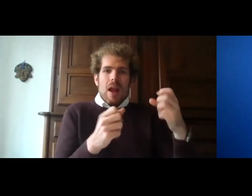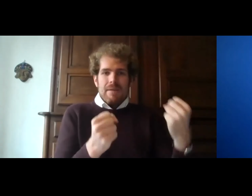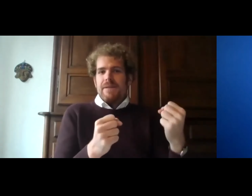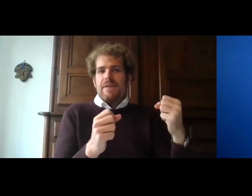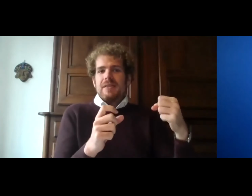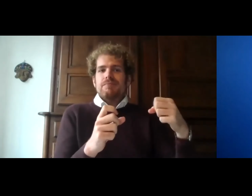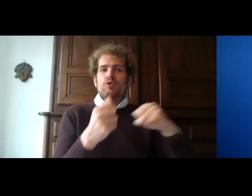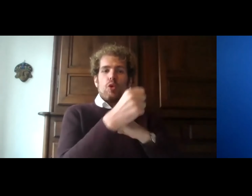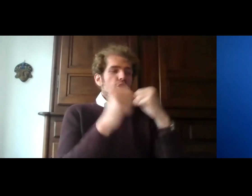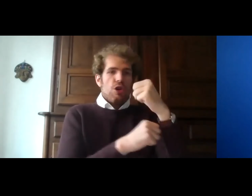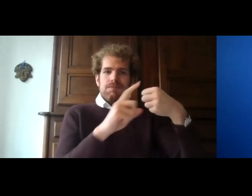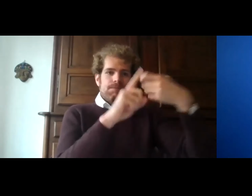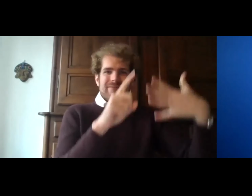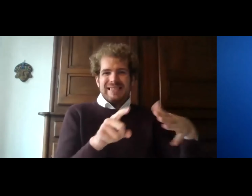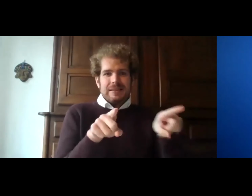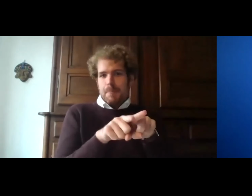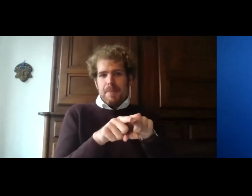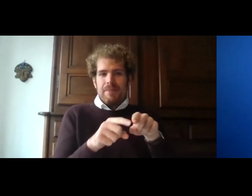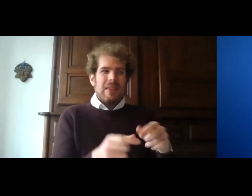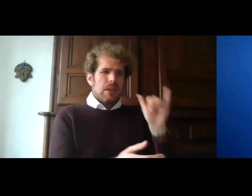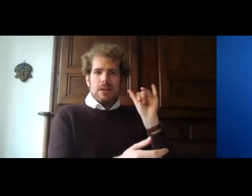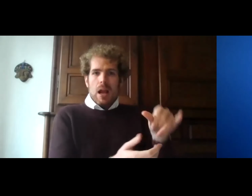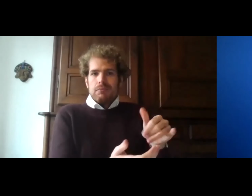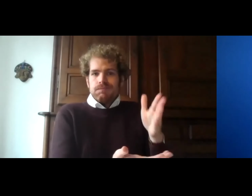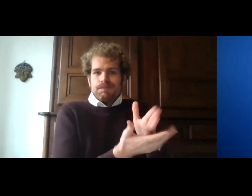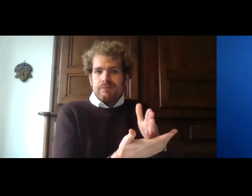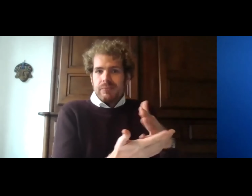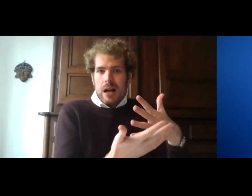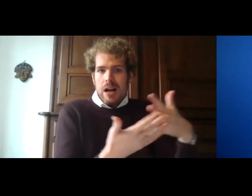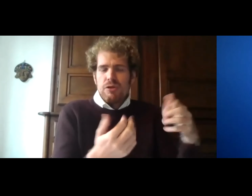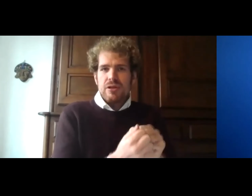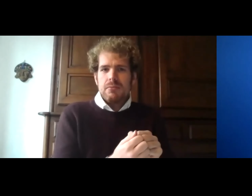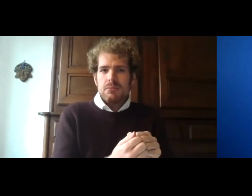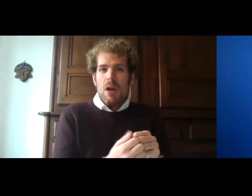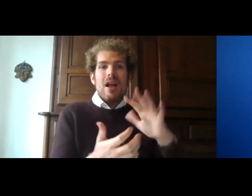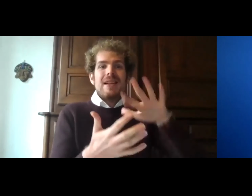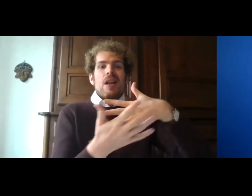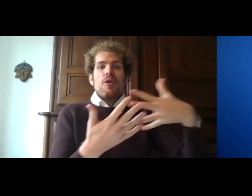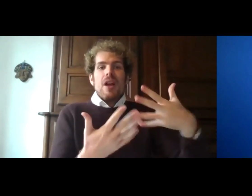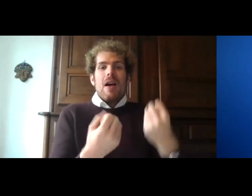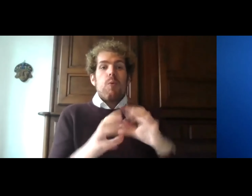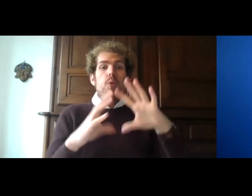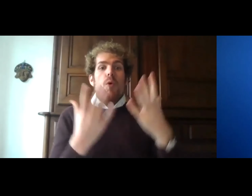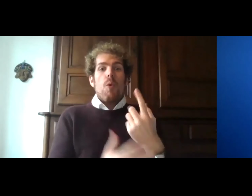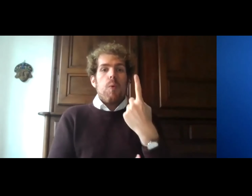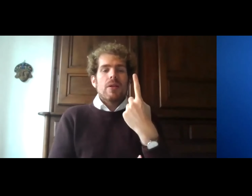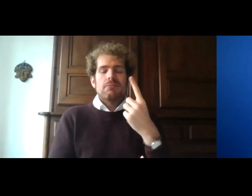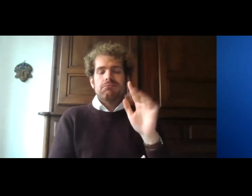sign languages are equivalent to spoken languages because they have all of those features.